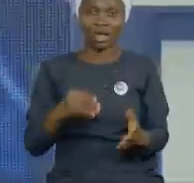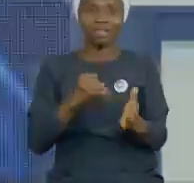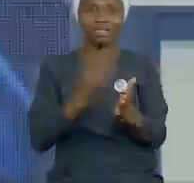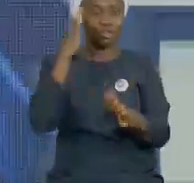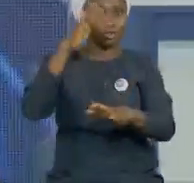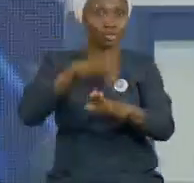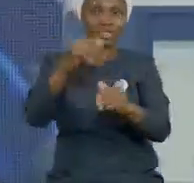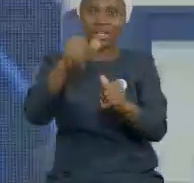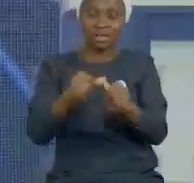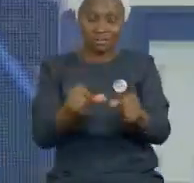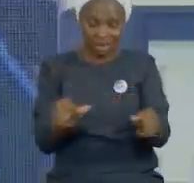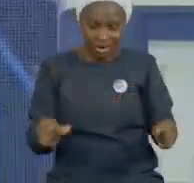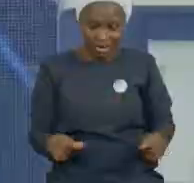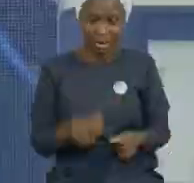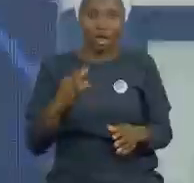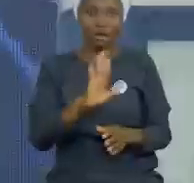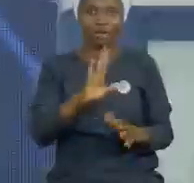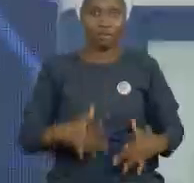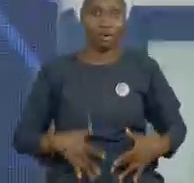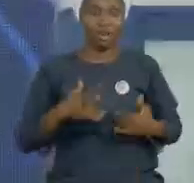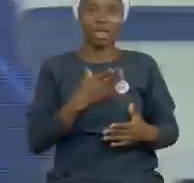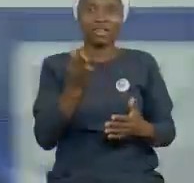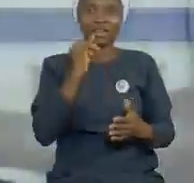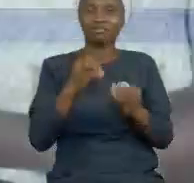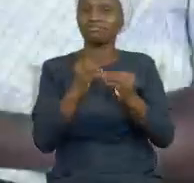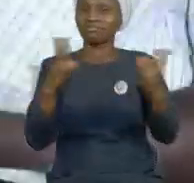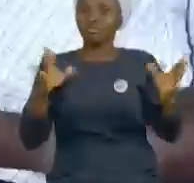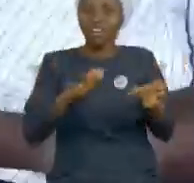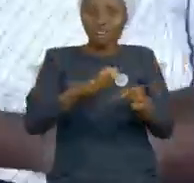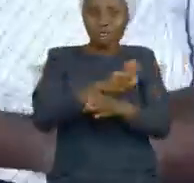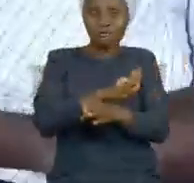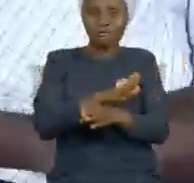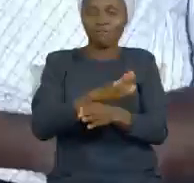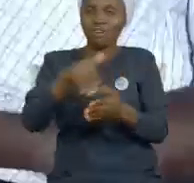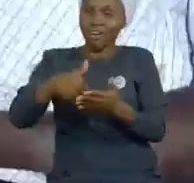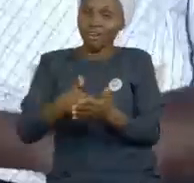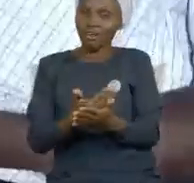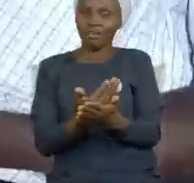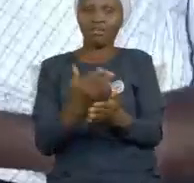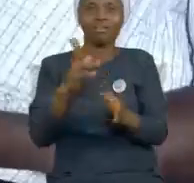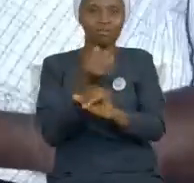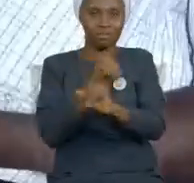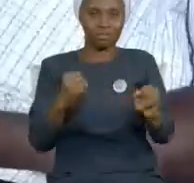life. There is plenteous and full refreshing redemption.